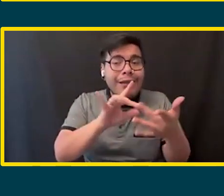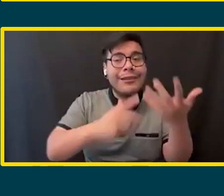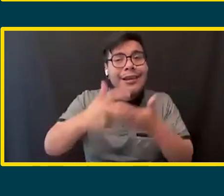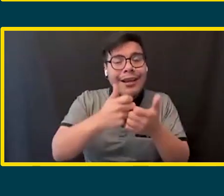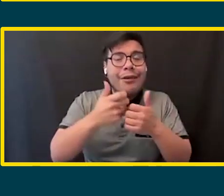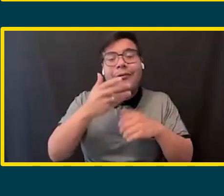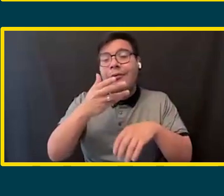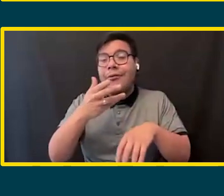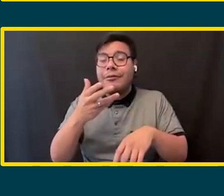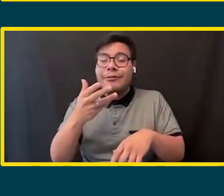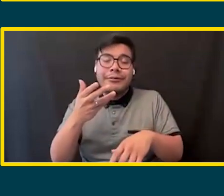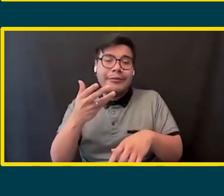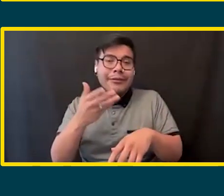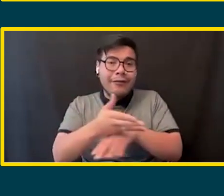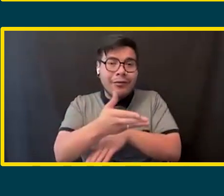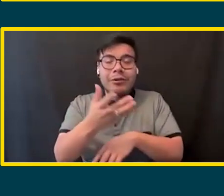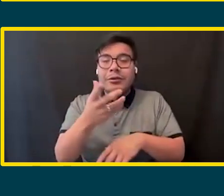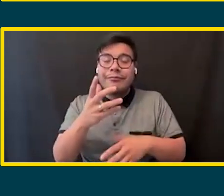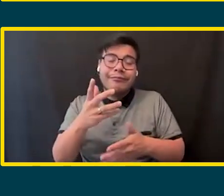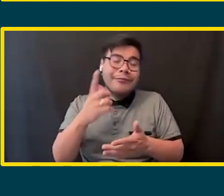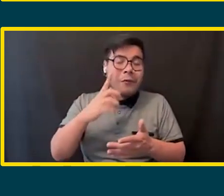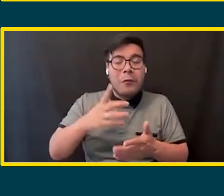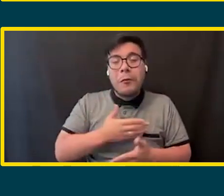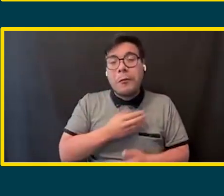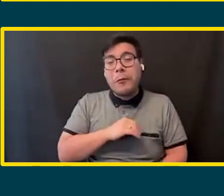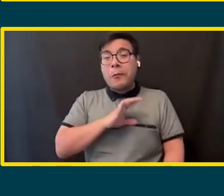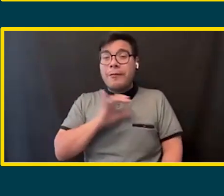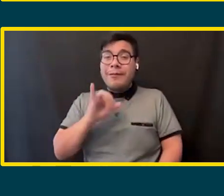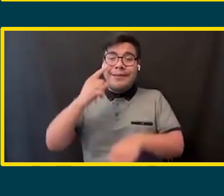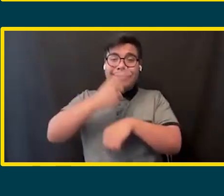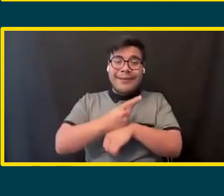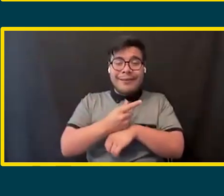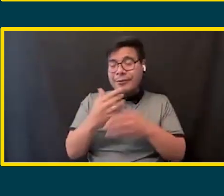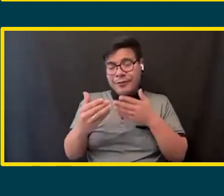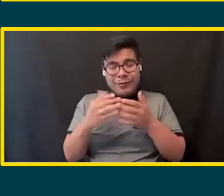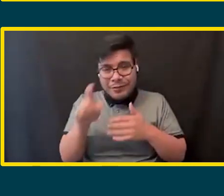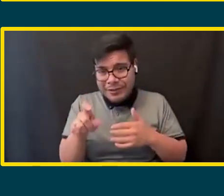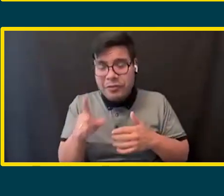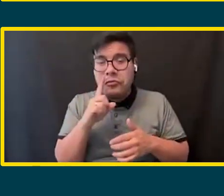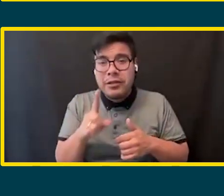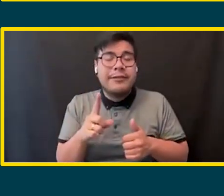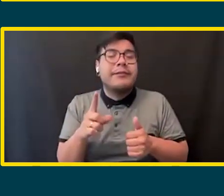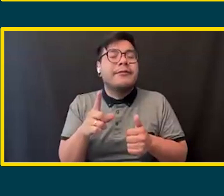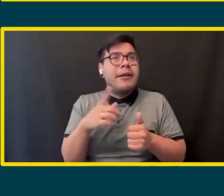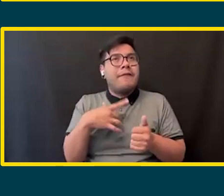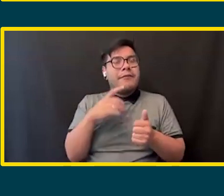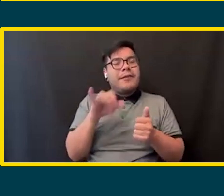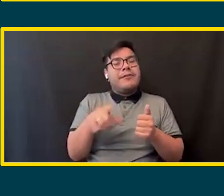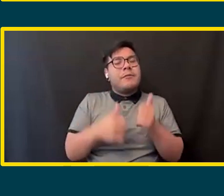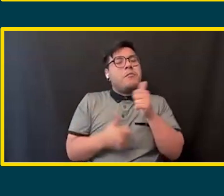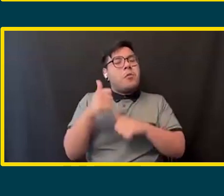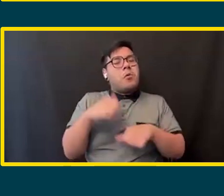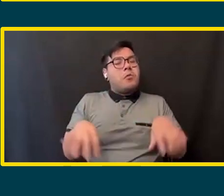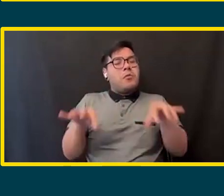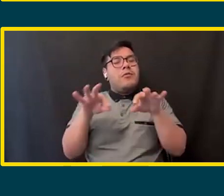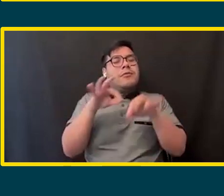just help cheer you up or whatever you need for that day, is really the thing that I've found to be the most helpful. And some of